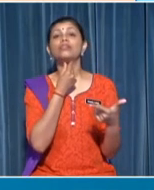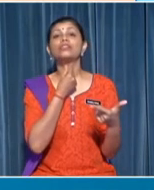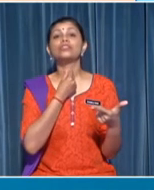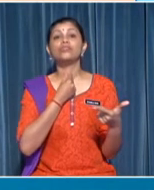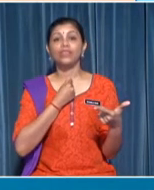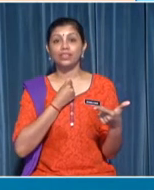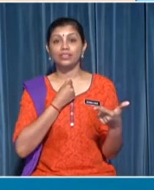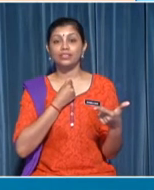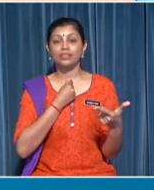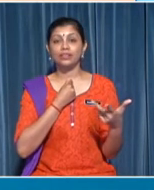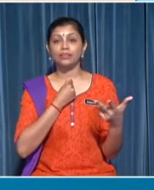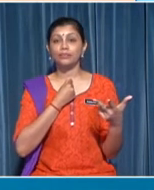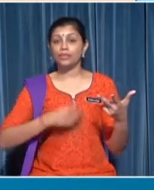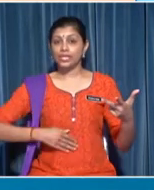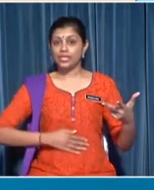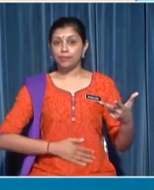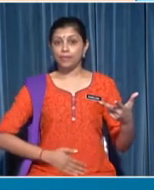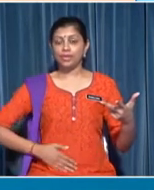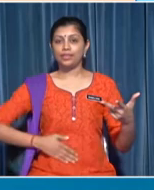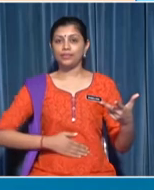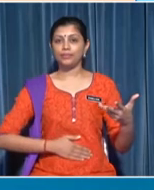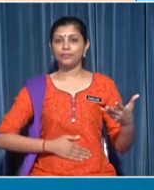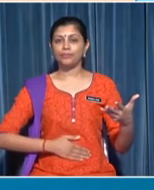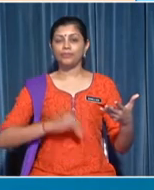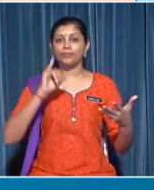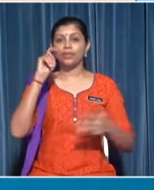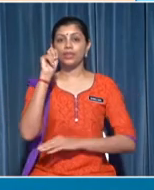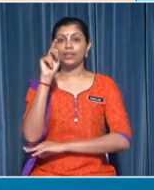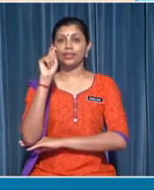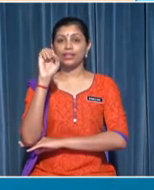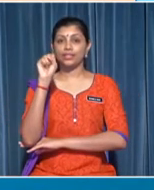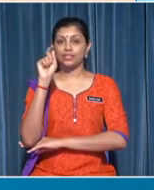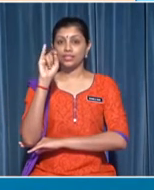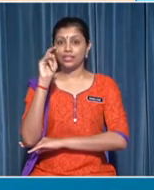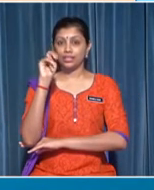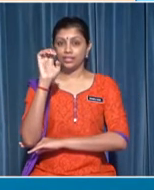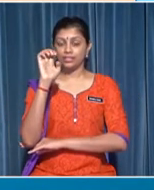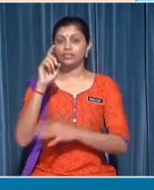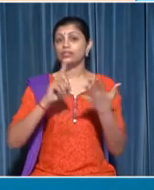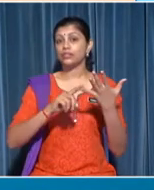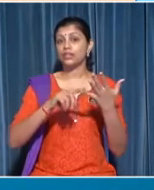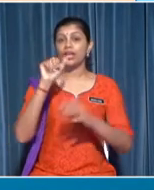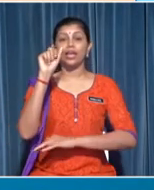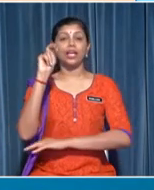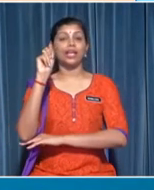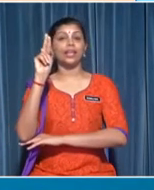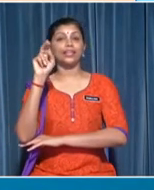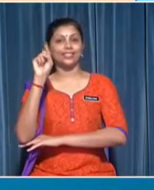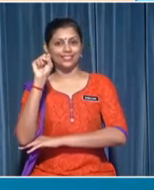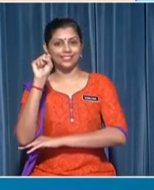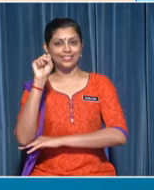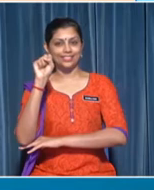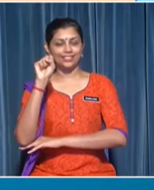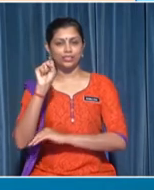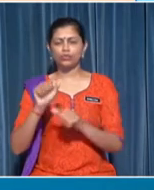esophagus, stomach, intestine, and anus.